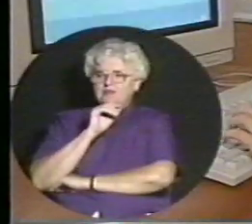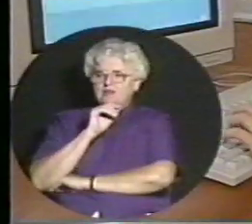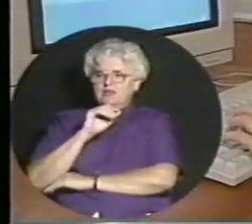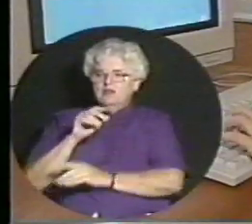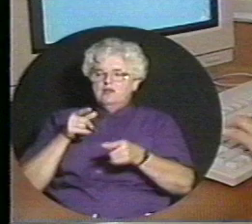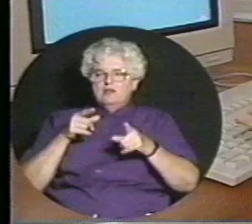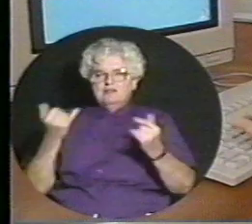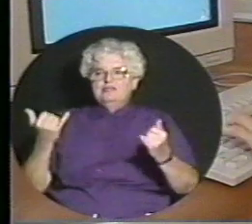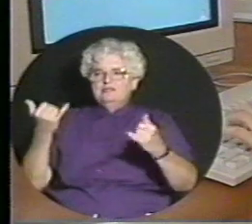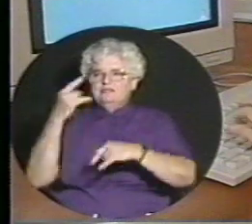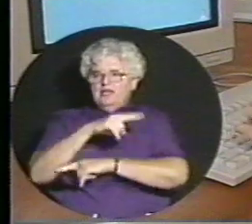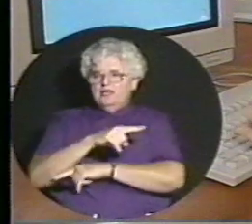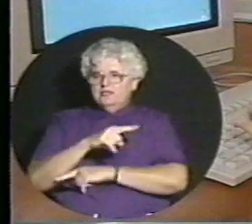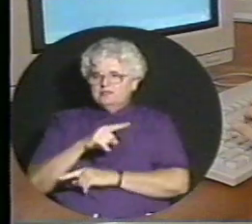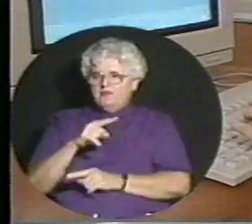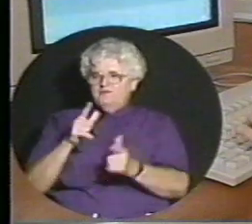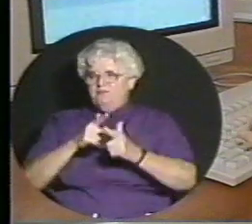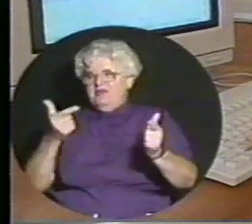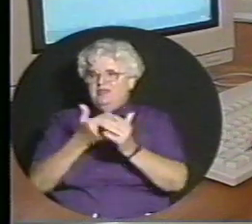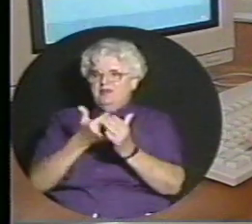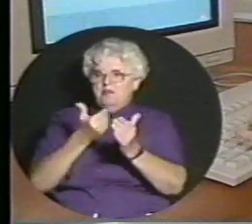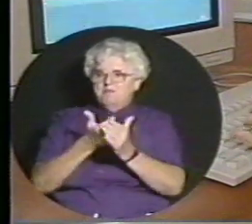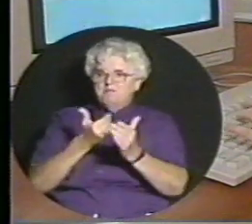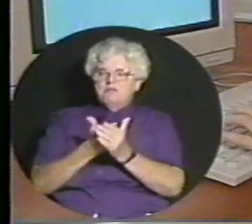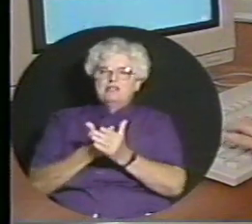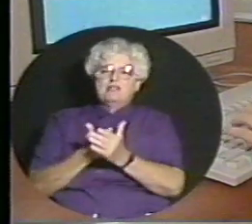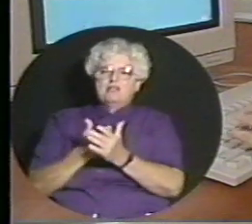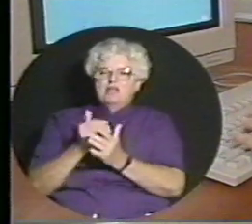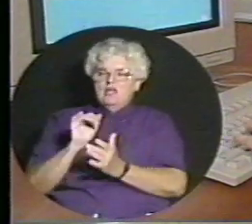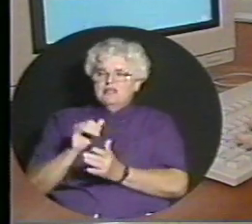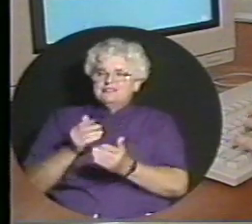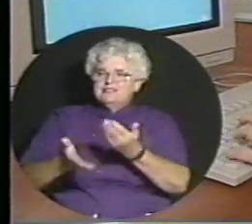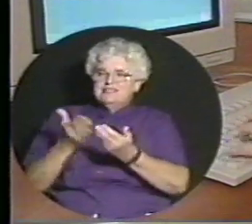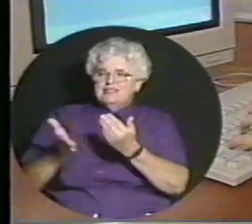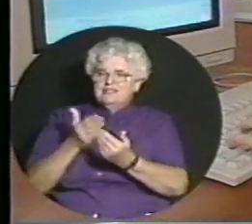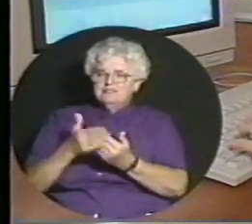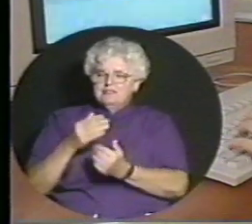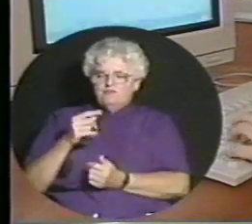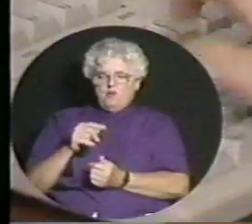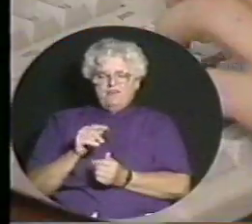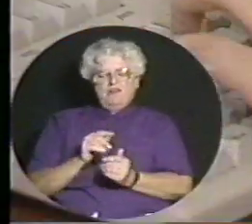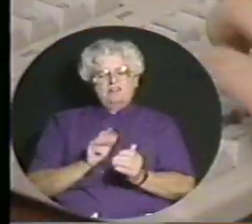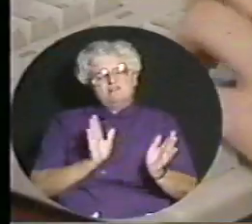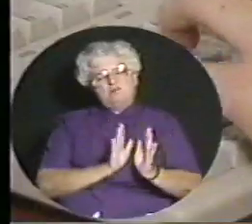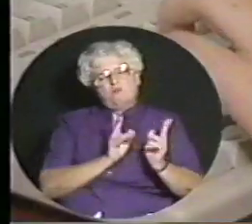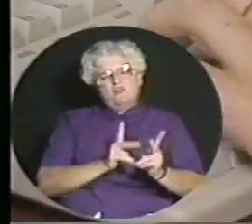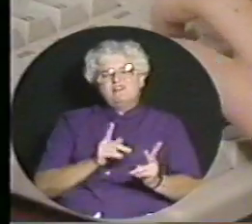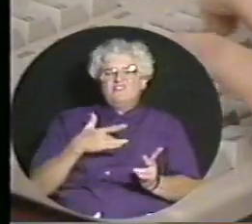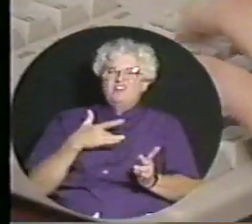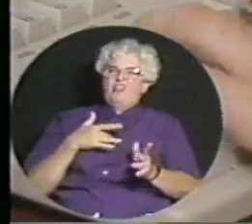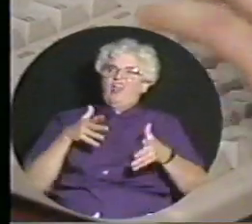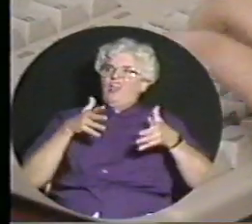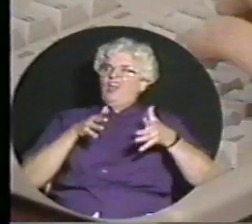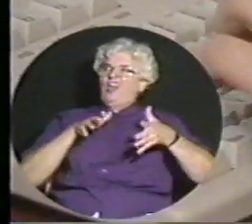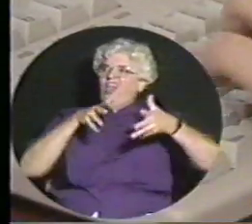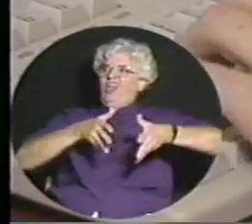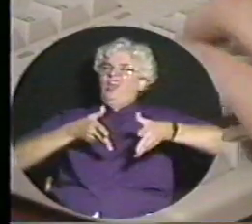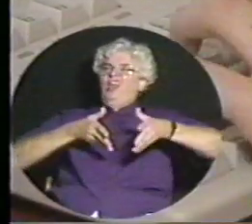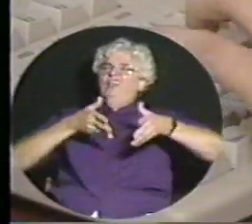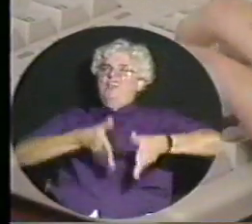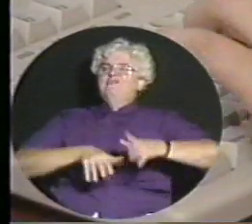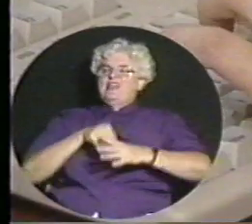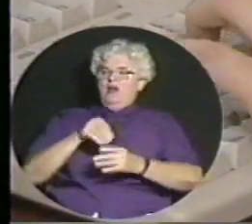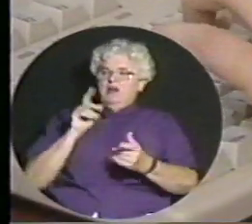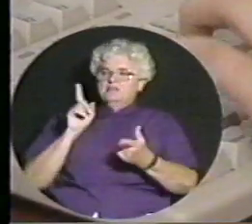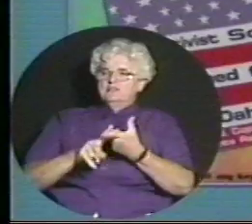In these days of big money politics and special interest lobbying, it's easy for the little guy to feel left out of the legislative process. That is